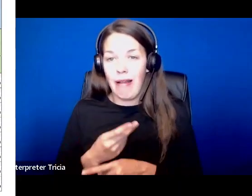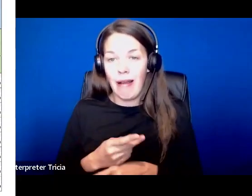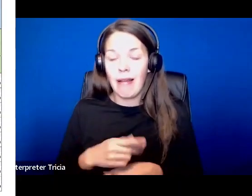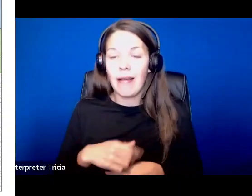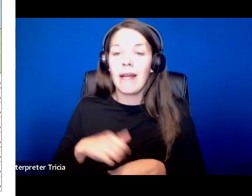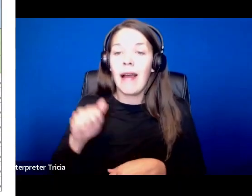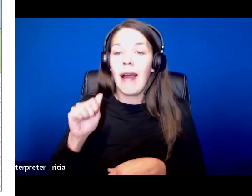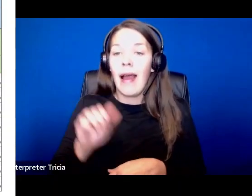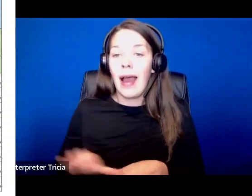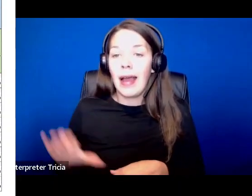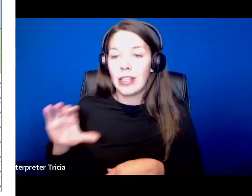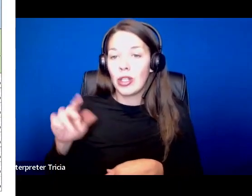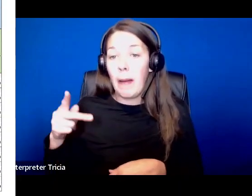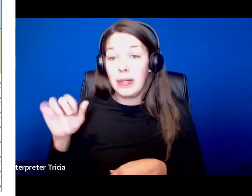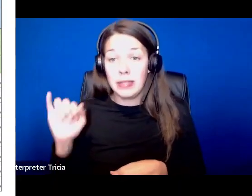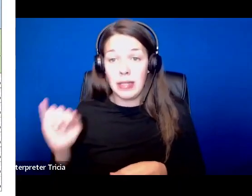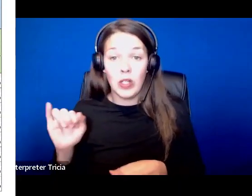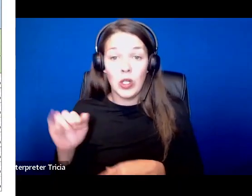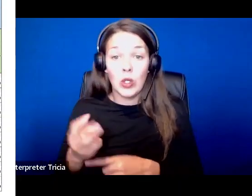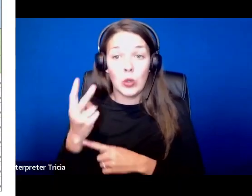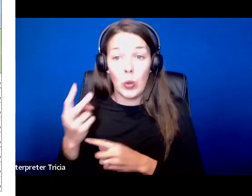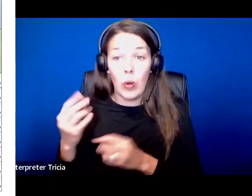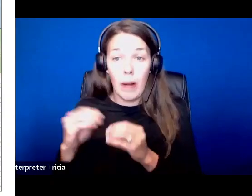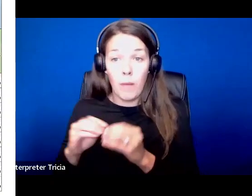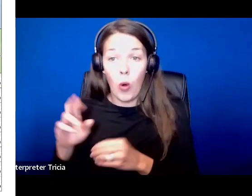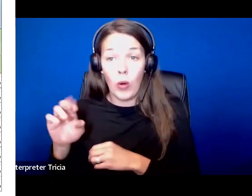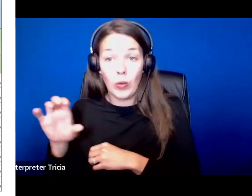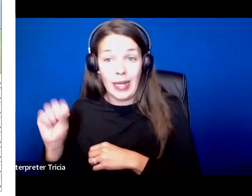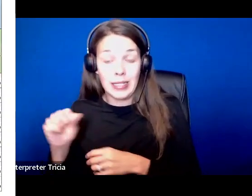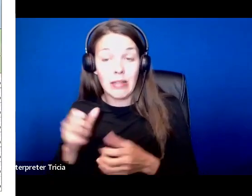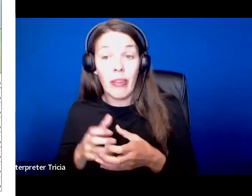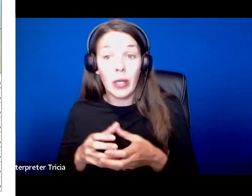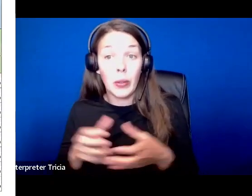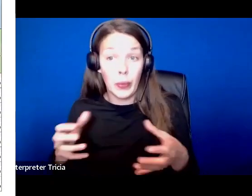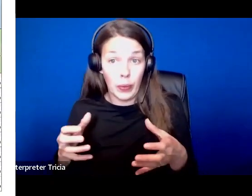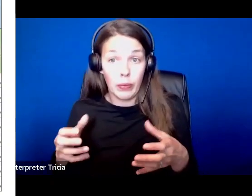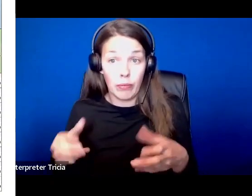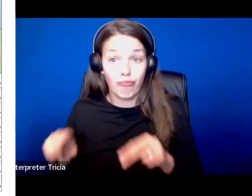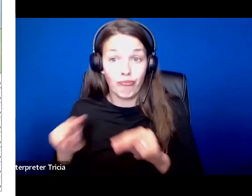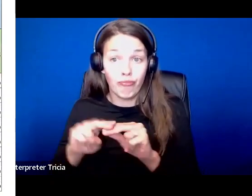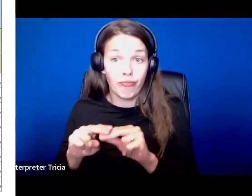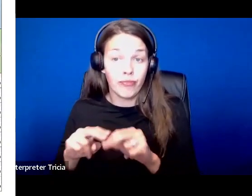Pacific Islander, 2 or more races, and Hispanic that all grew, and they grew